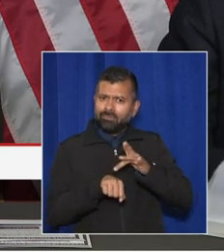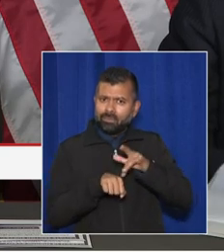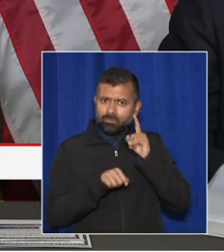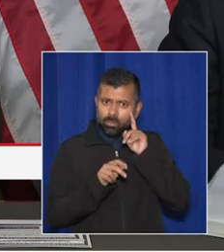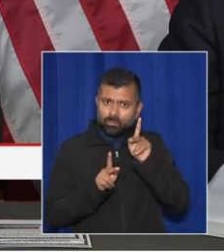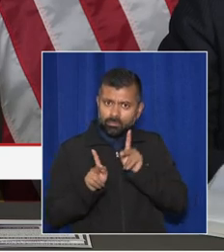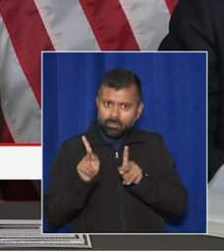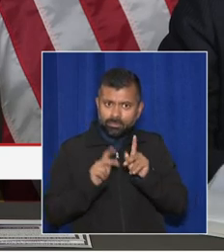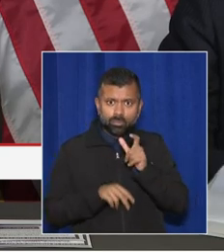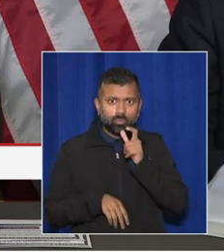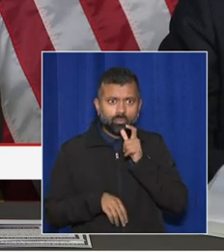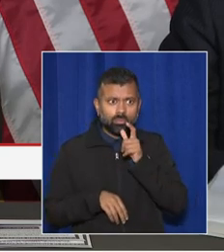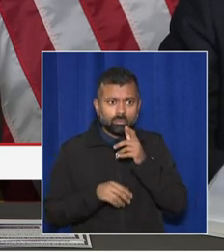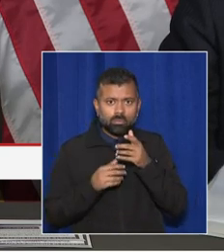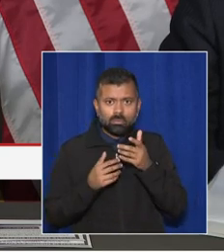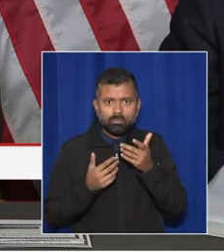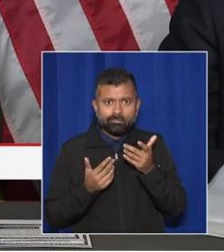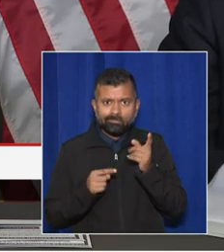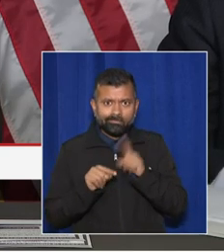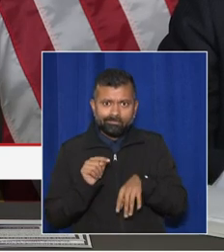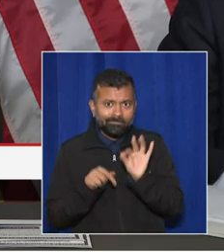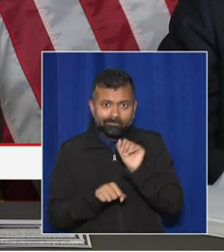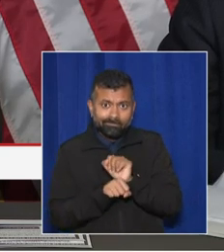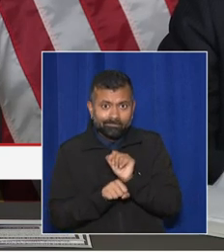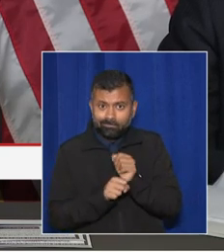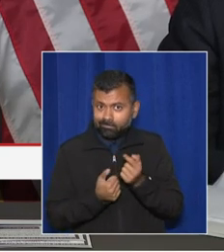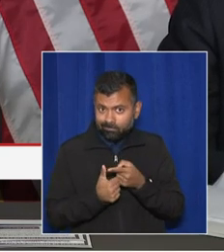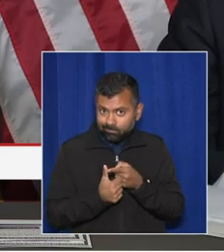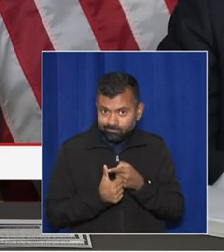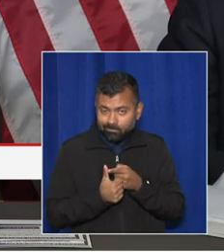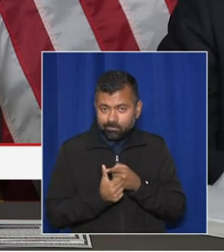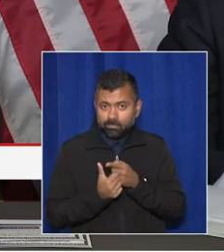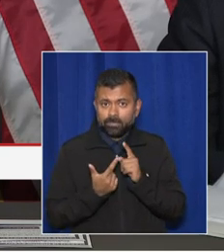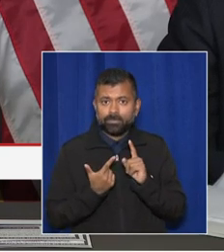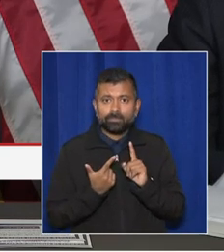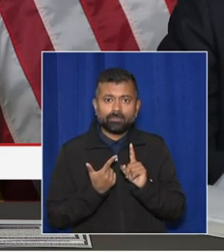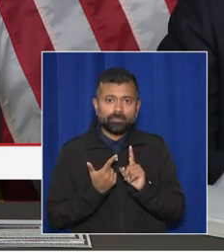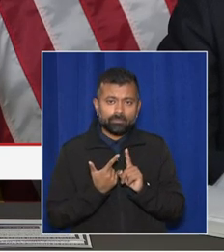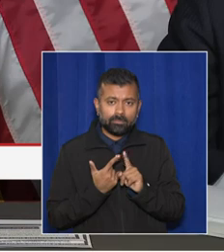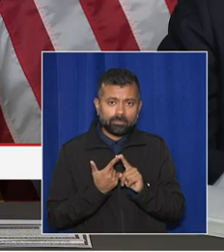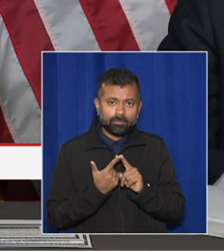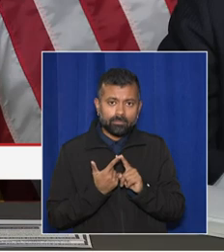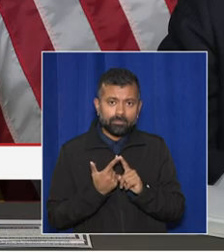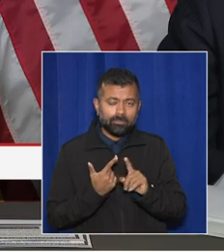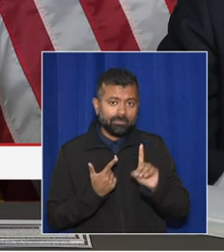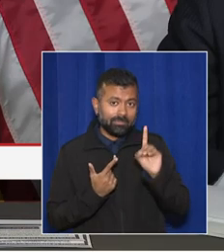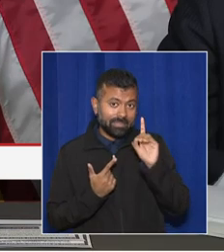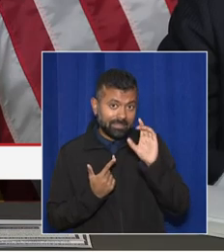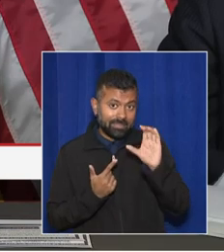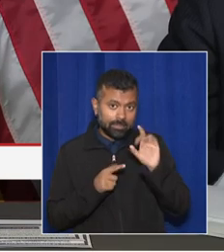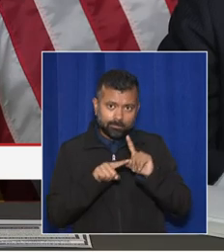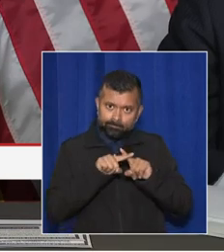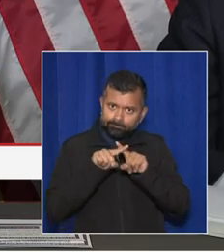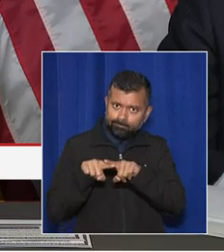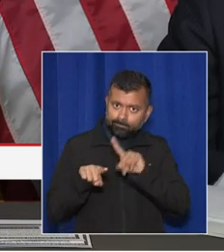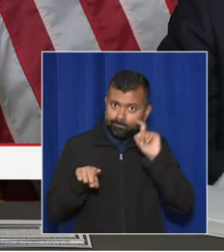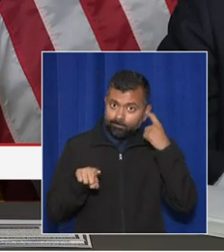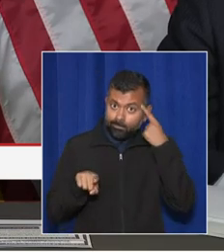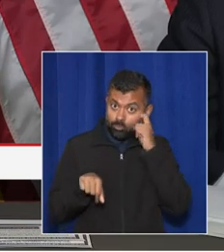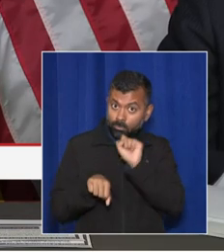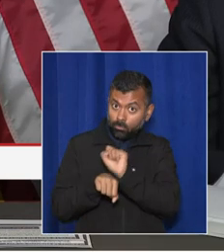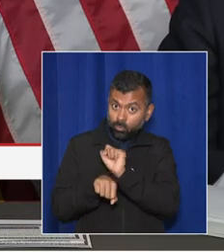time? And the second, DC has long been reliant on the federal sector as a driver of our economy. What